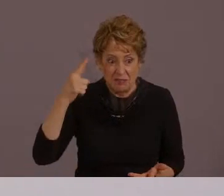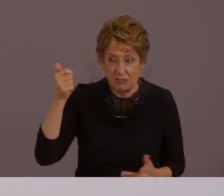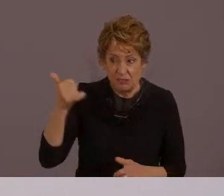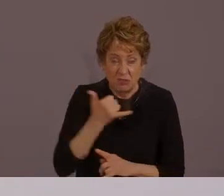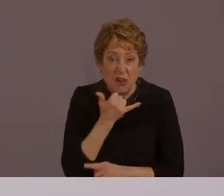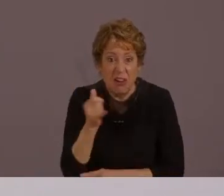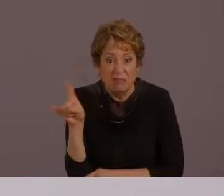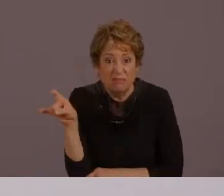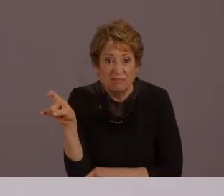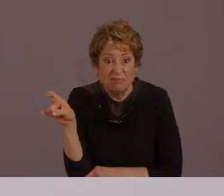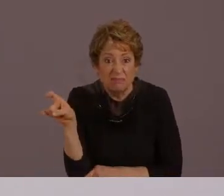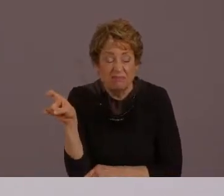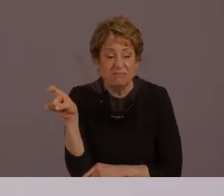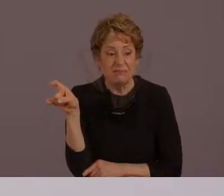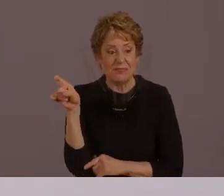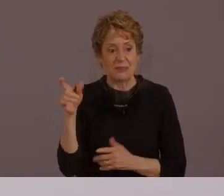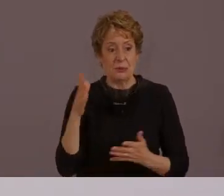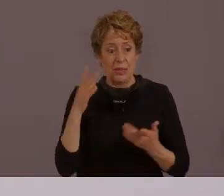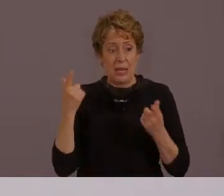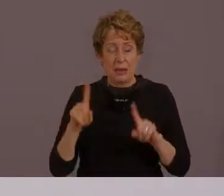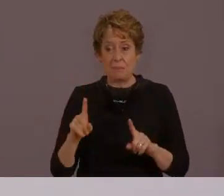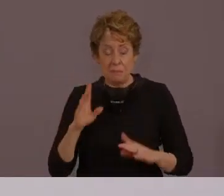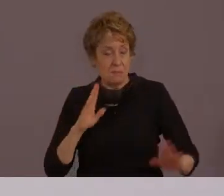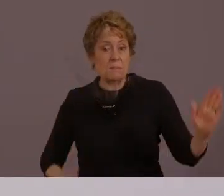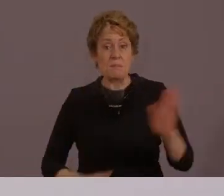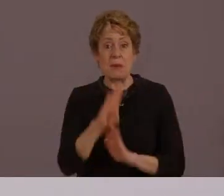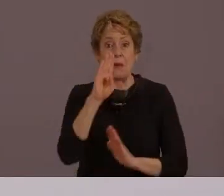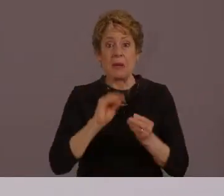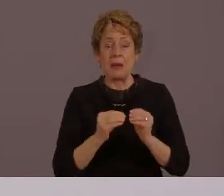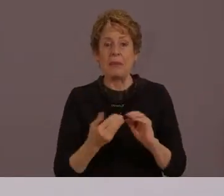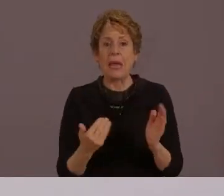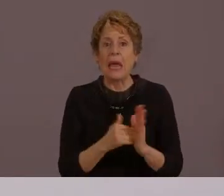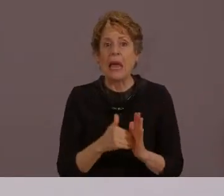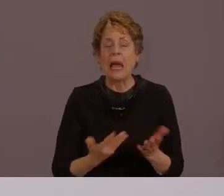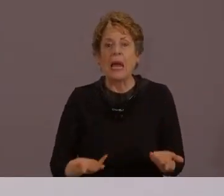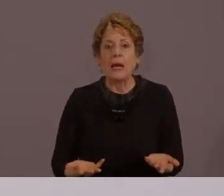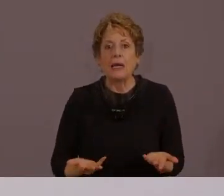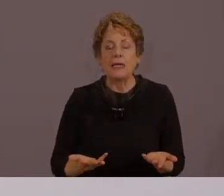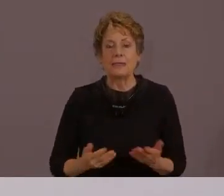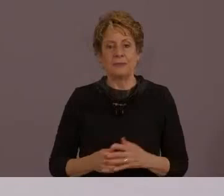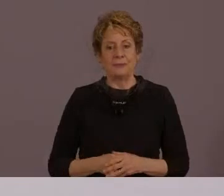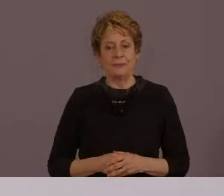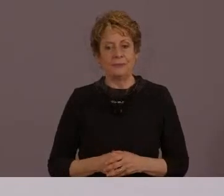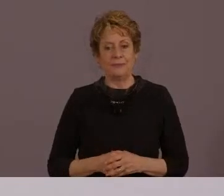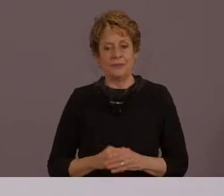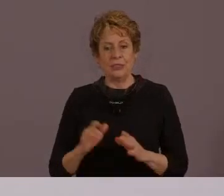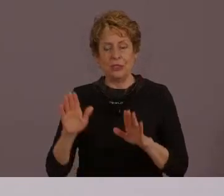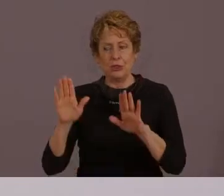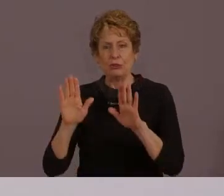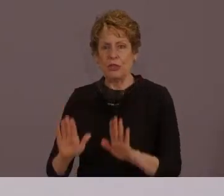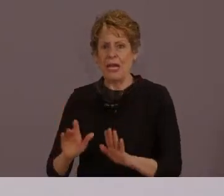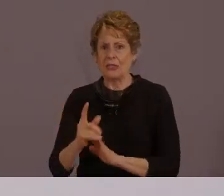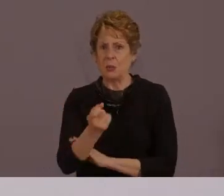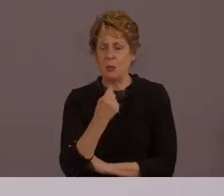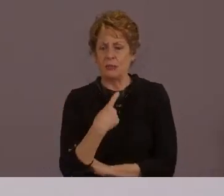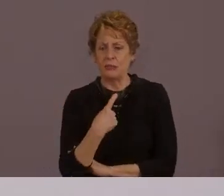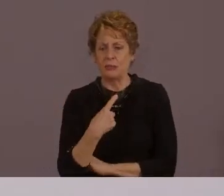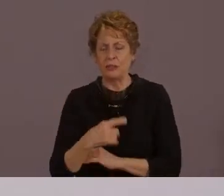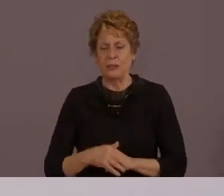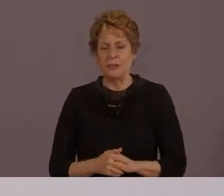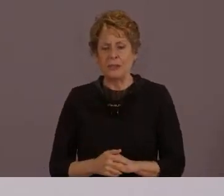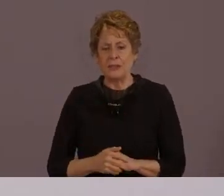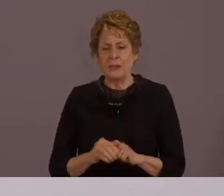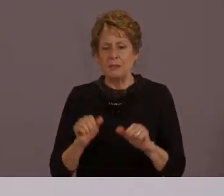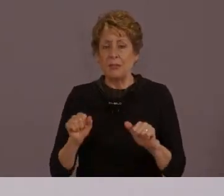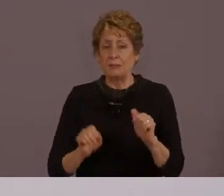So that's a great question. And I think, you know, we could see another spike in cases. But if you look at the data, really what we